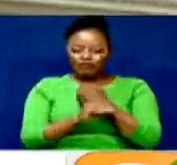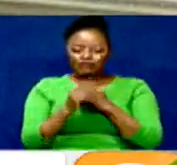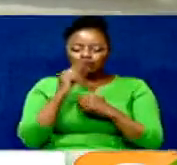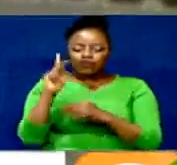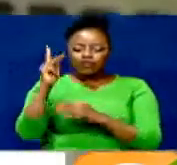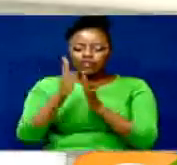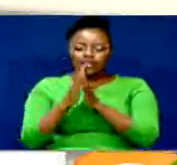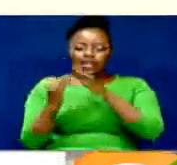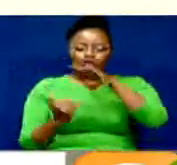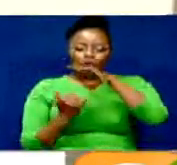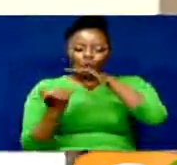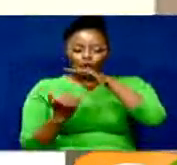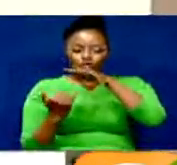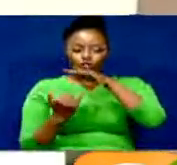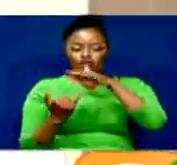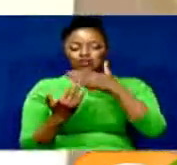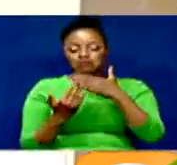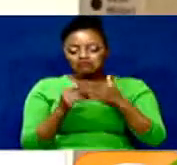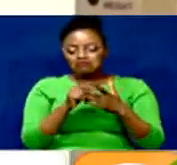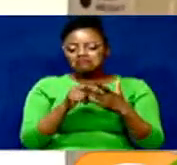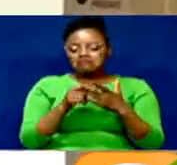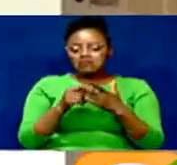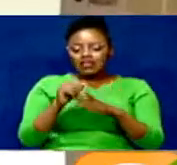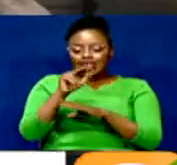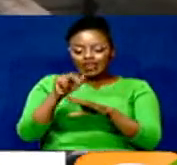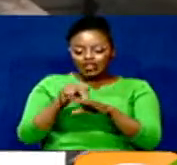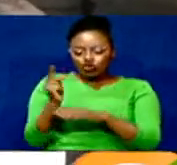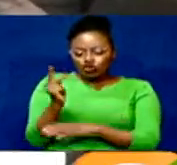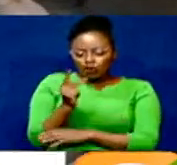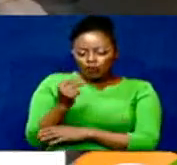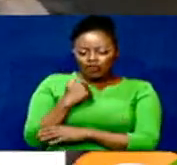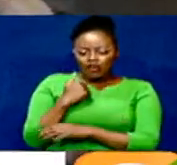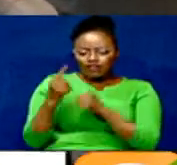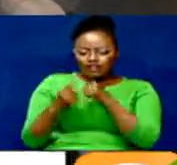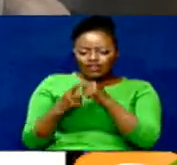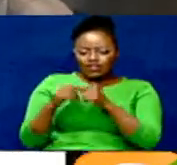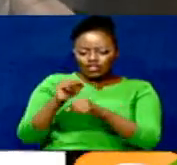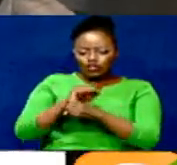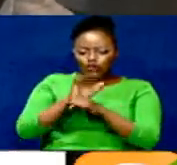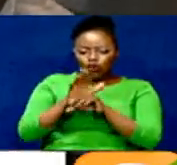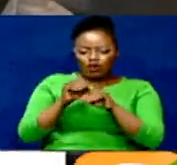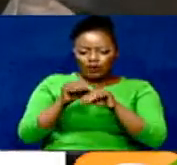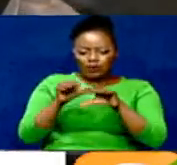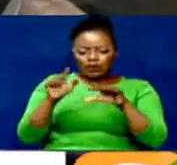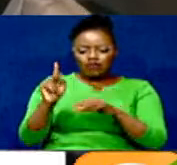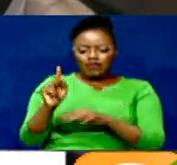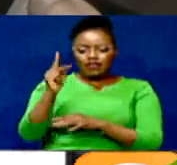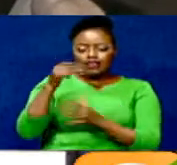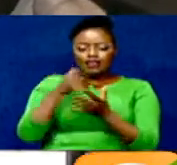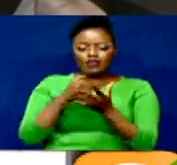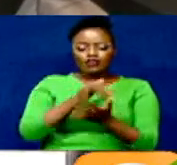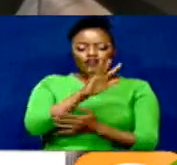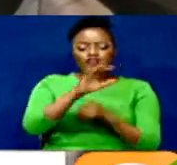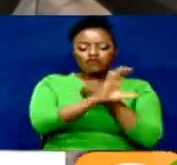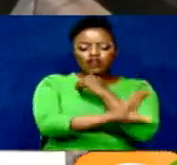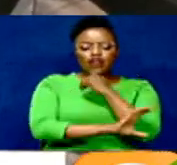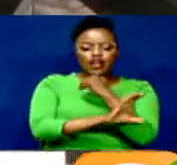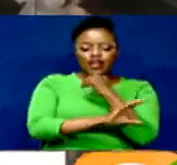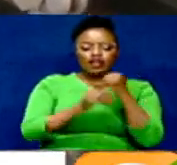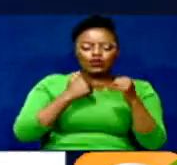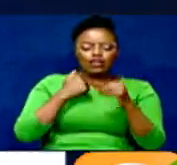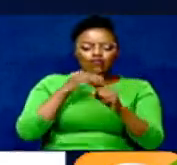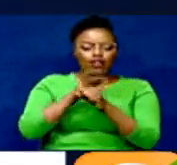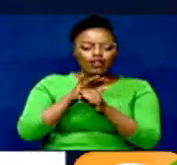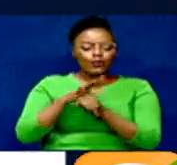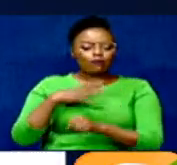and Mauritius are among member states experiencing a sixth COVID-19 wave. Kenya is among 5 countries reporting the